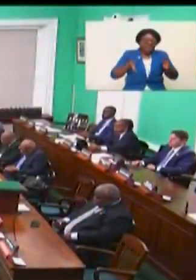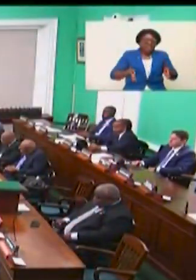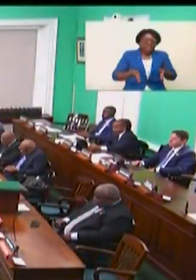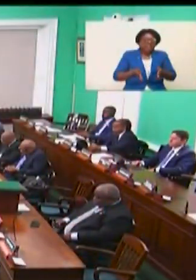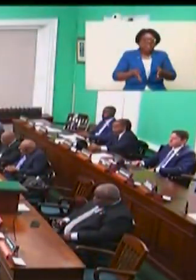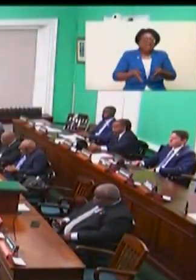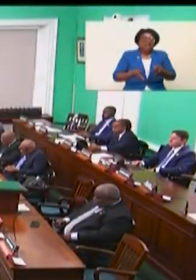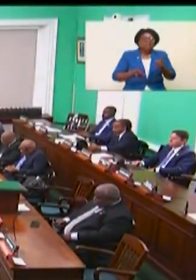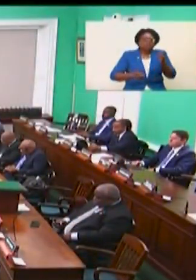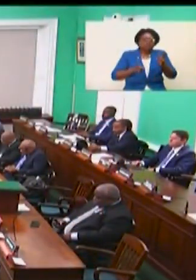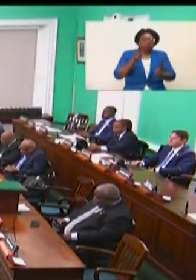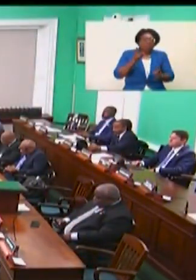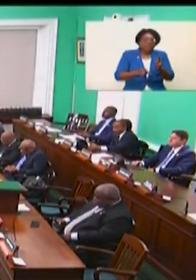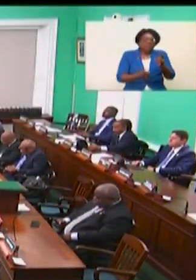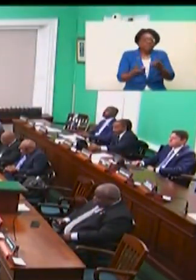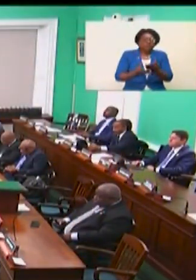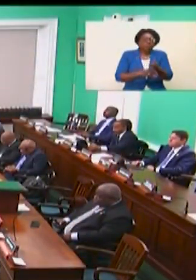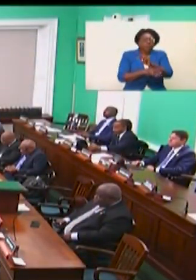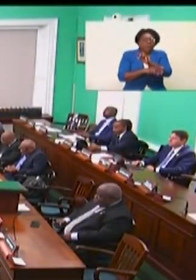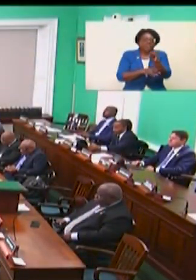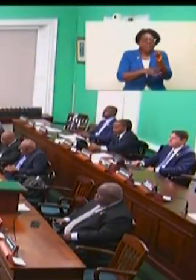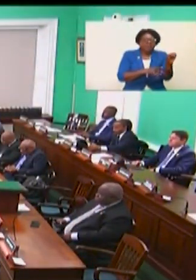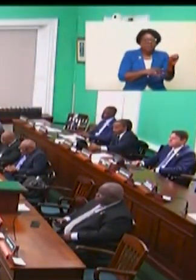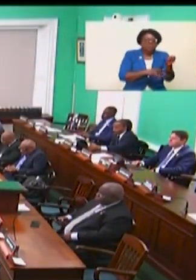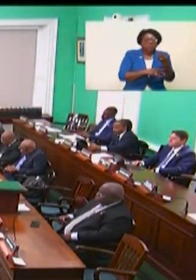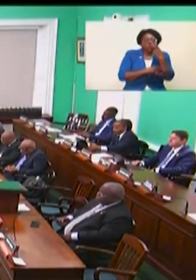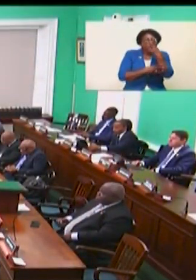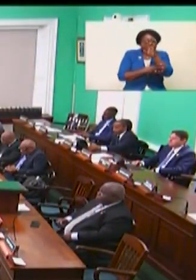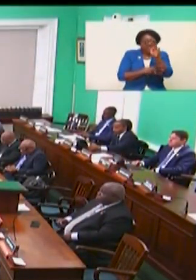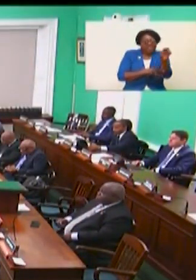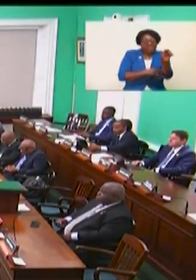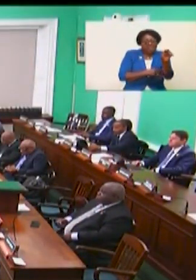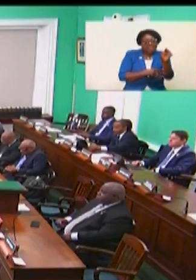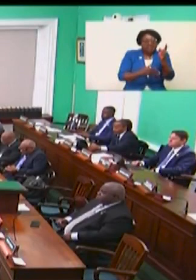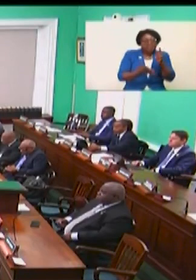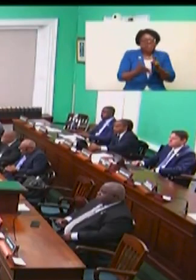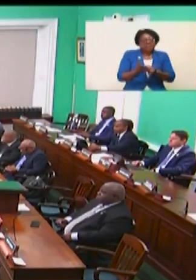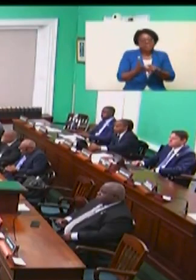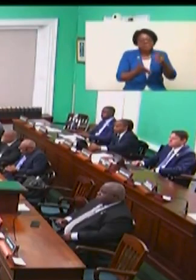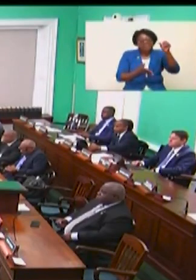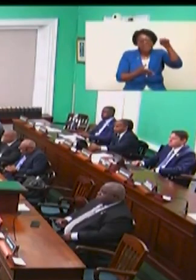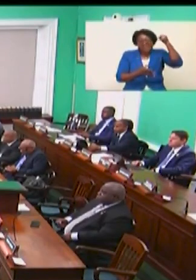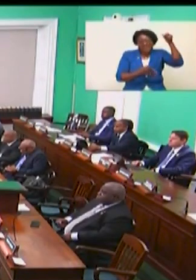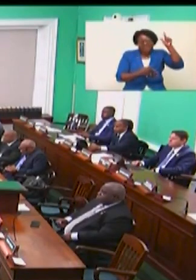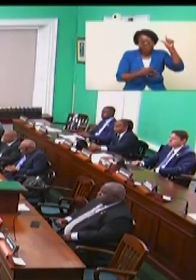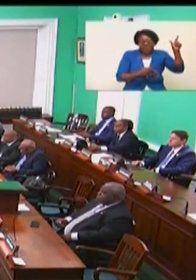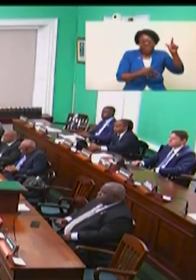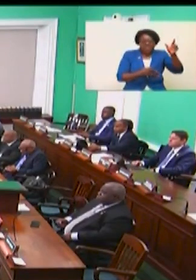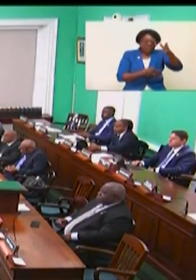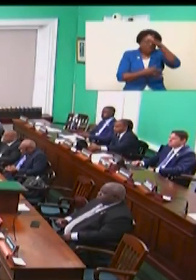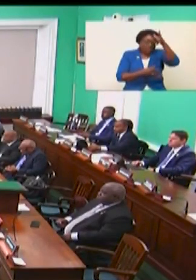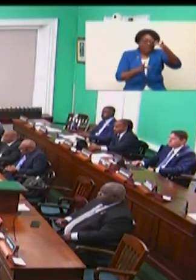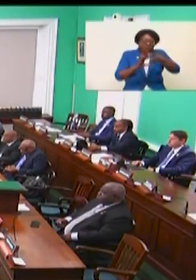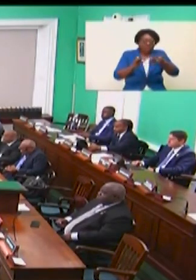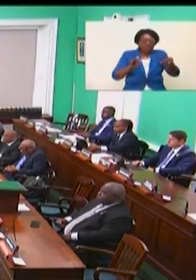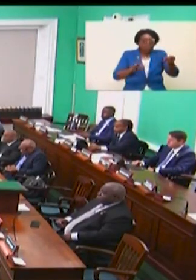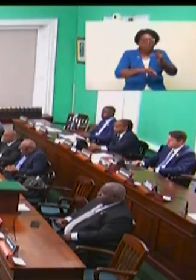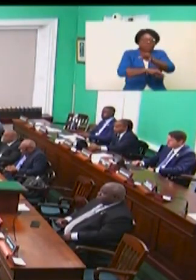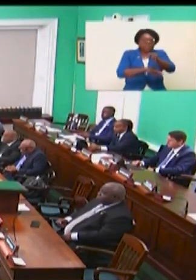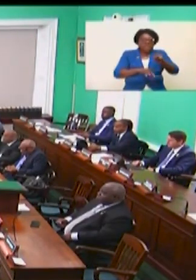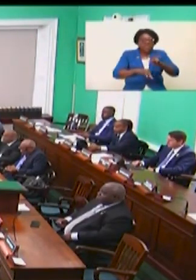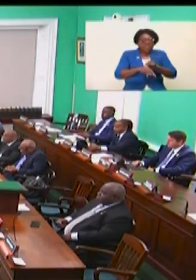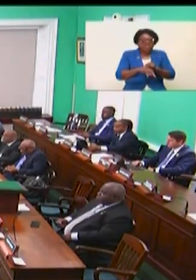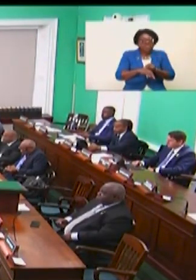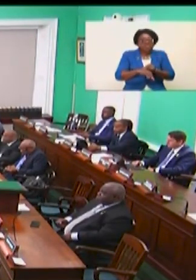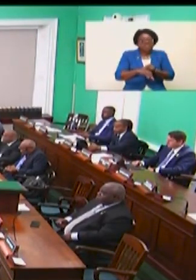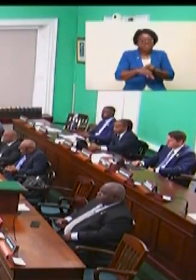in the Carmichael constituency, you will see this is Sir Lyndon Pinlan, of course, the father of the nation. This is prominently displayed